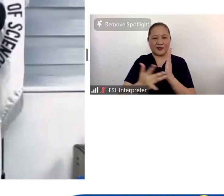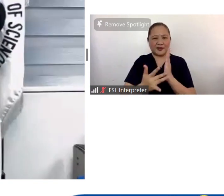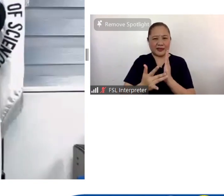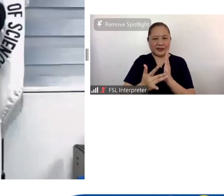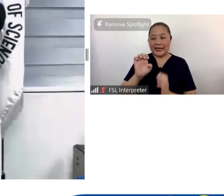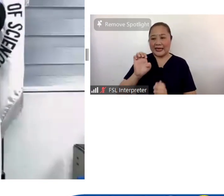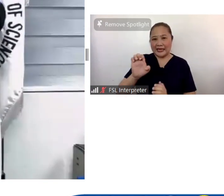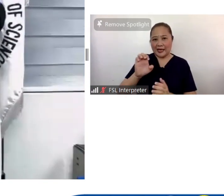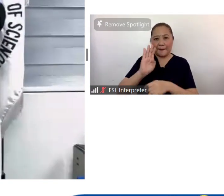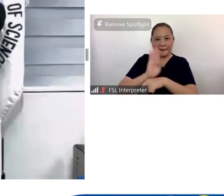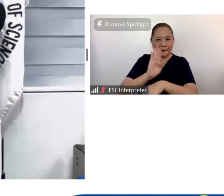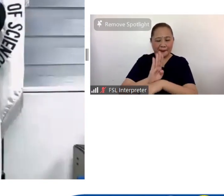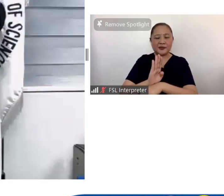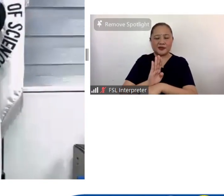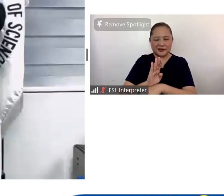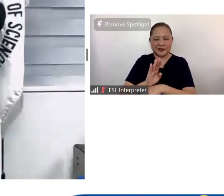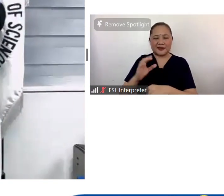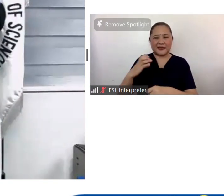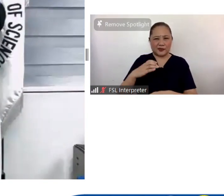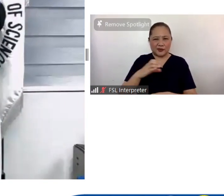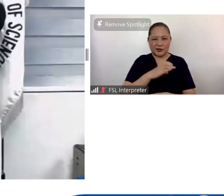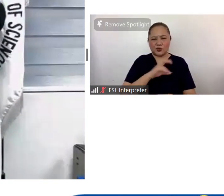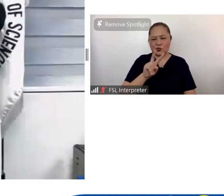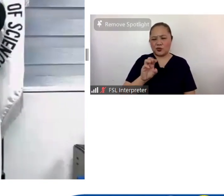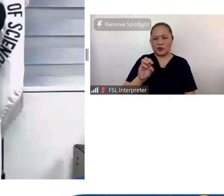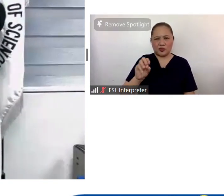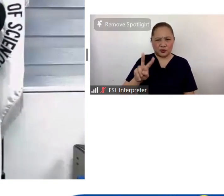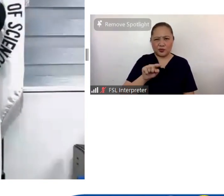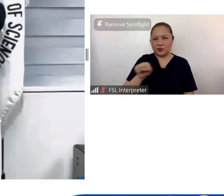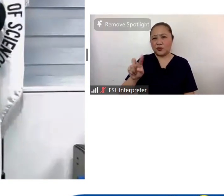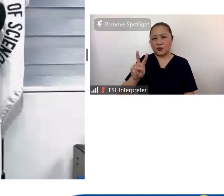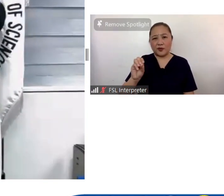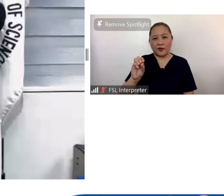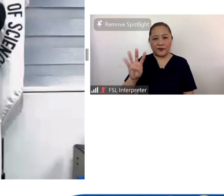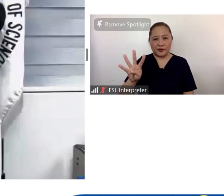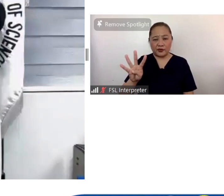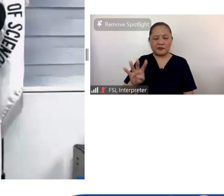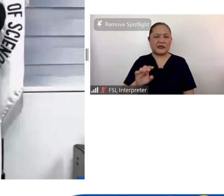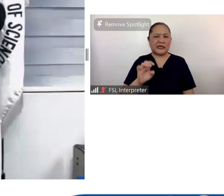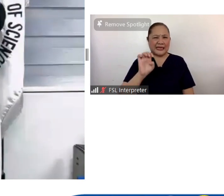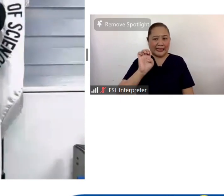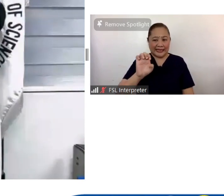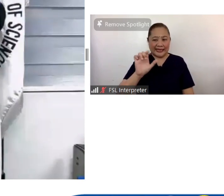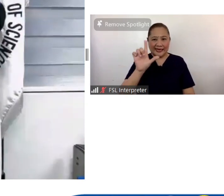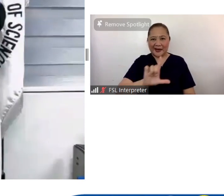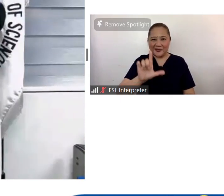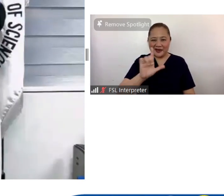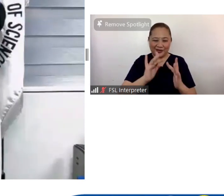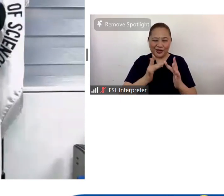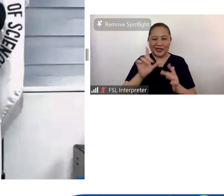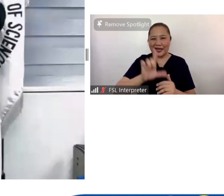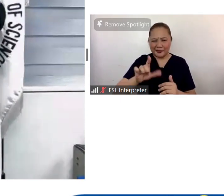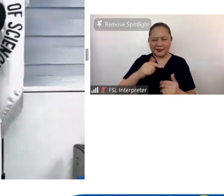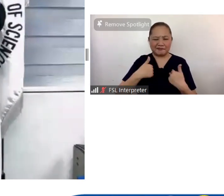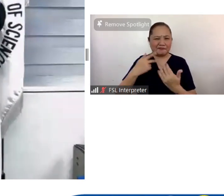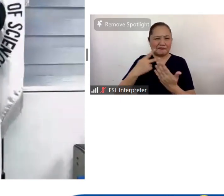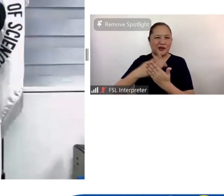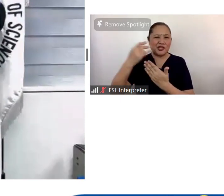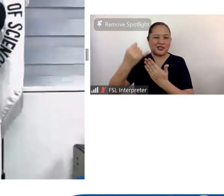Council from 2002 to 2004, and e-library was one of our projects.